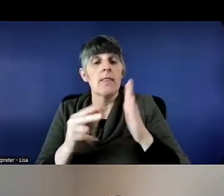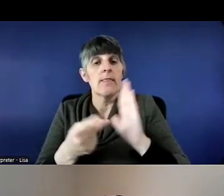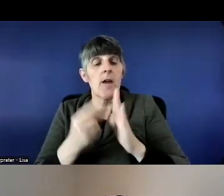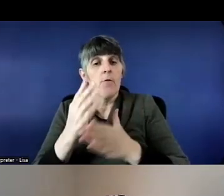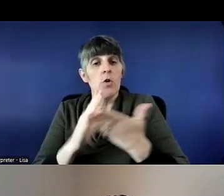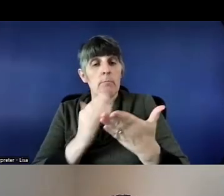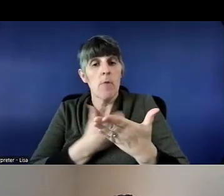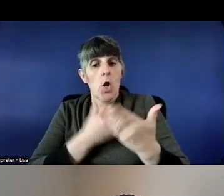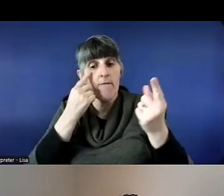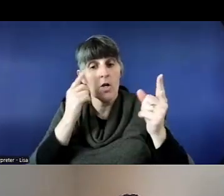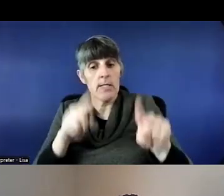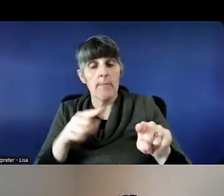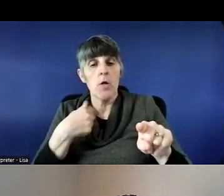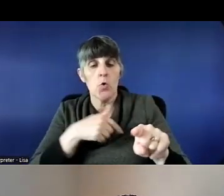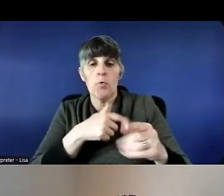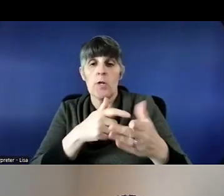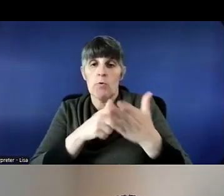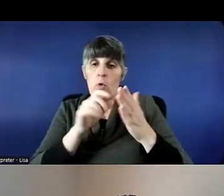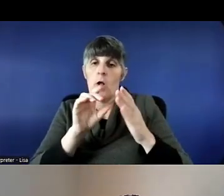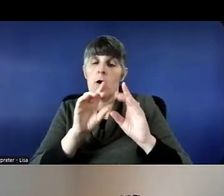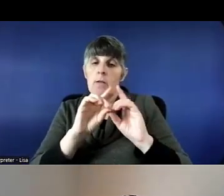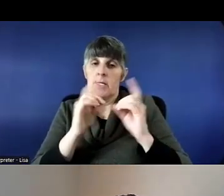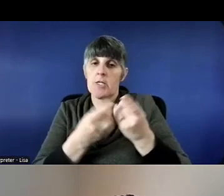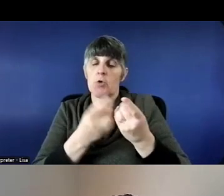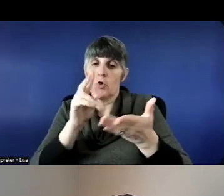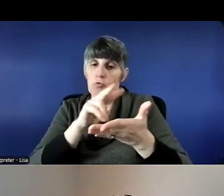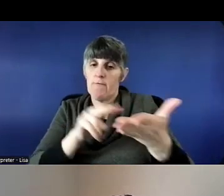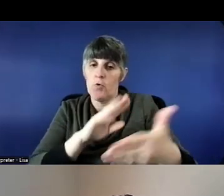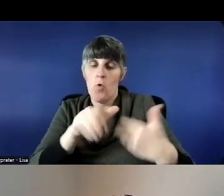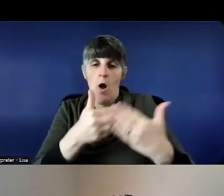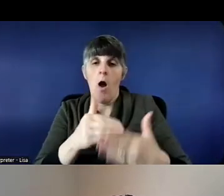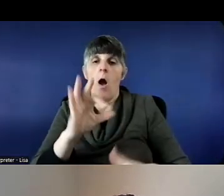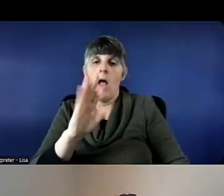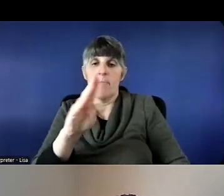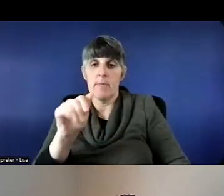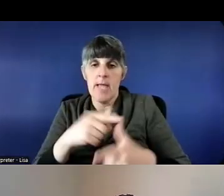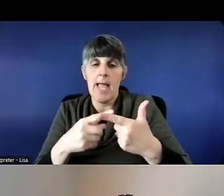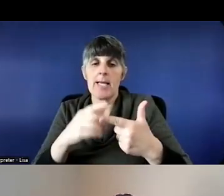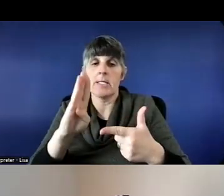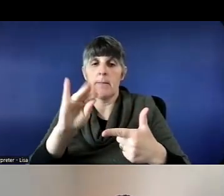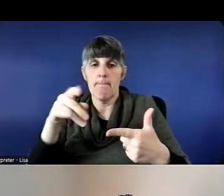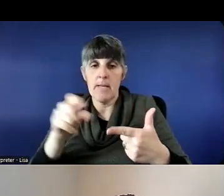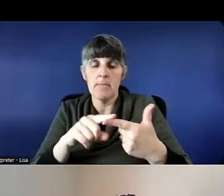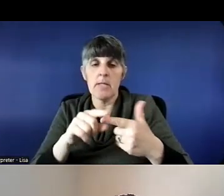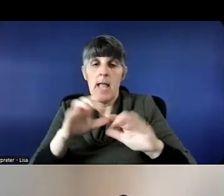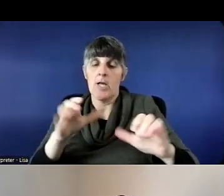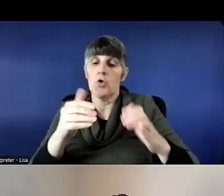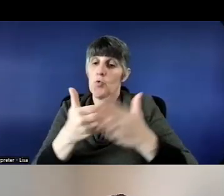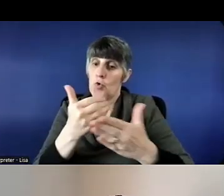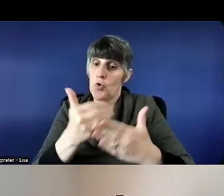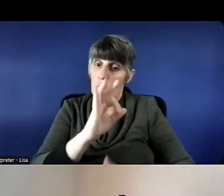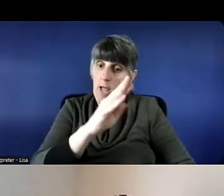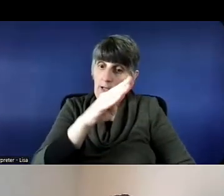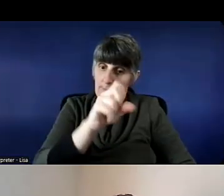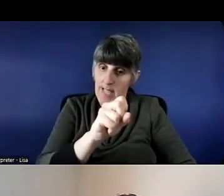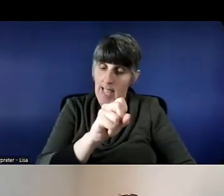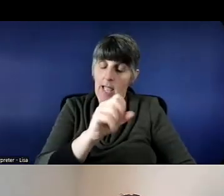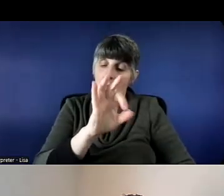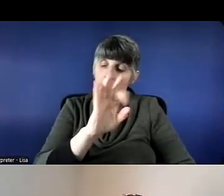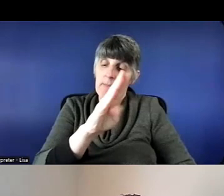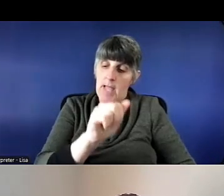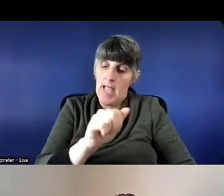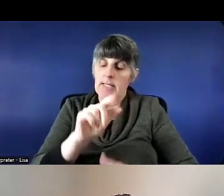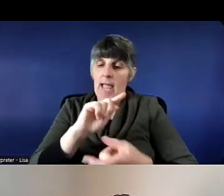of our settlement, we required the district to review all FBAs and BIPs and conduct new FBAs and revise existing BIPs